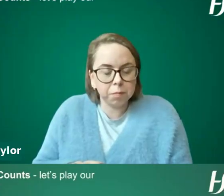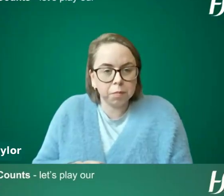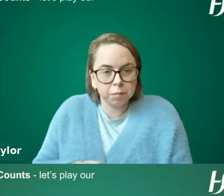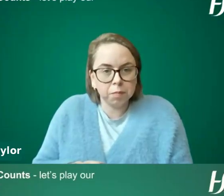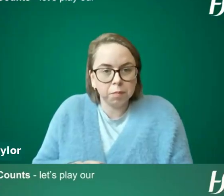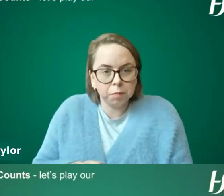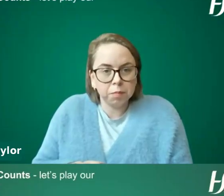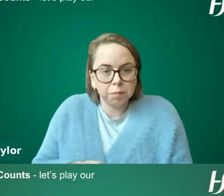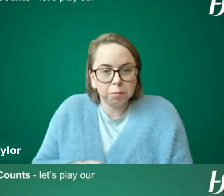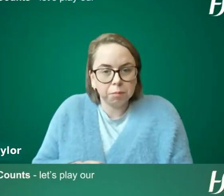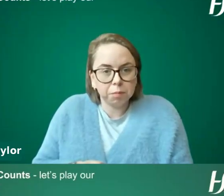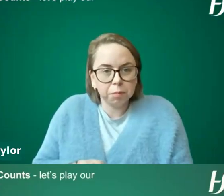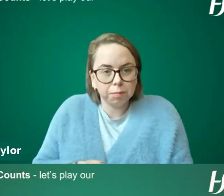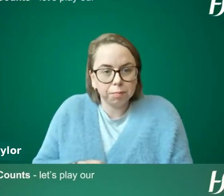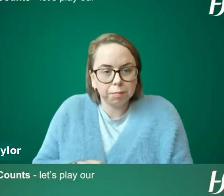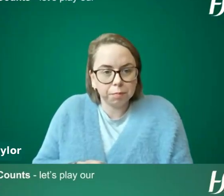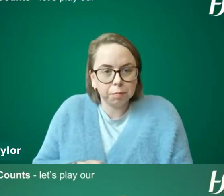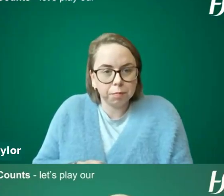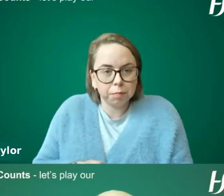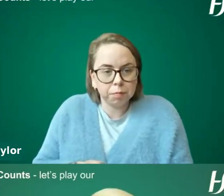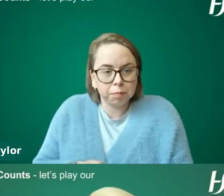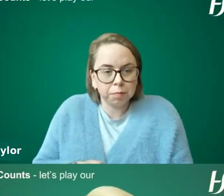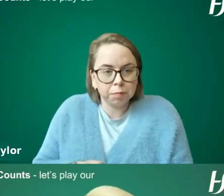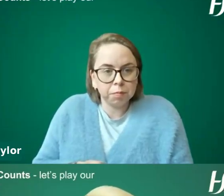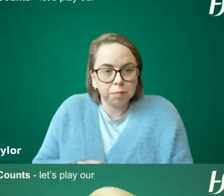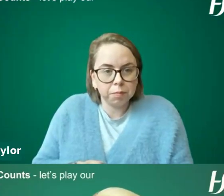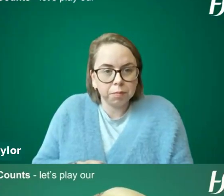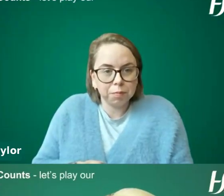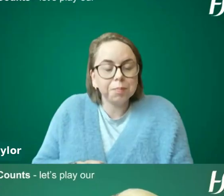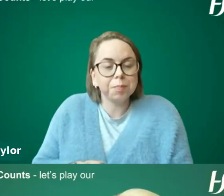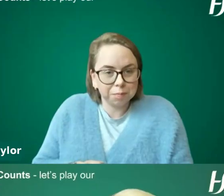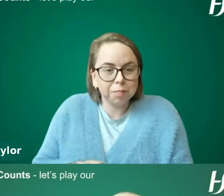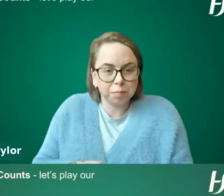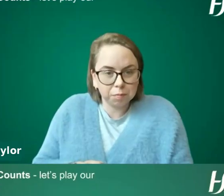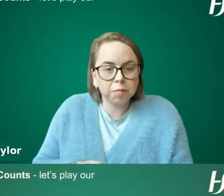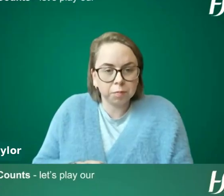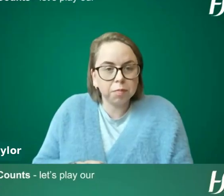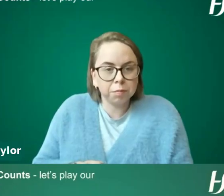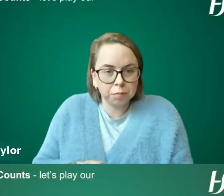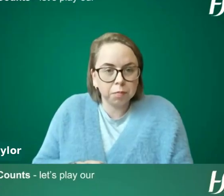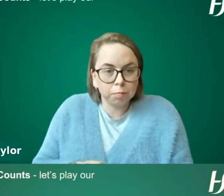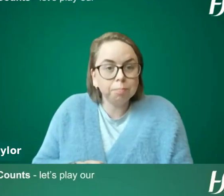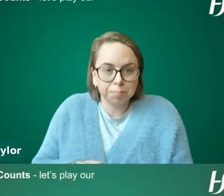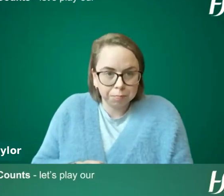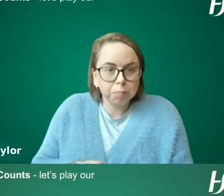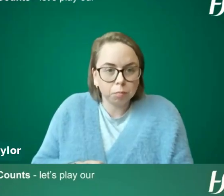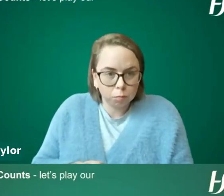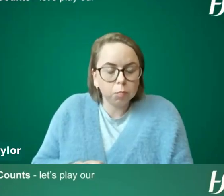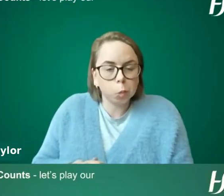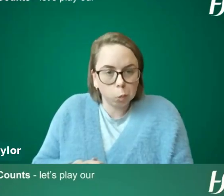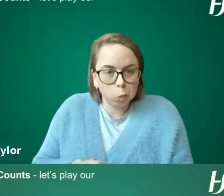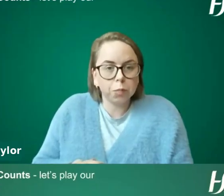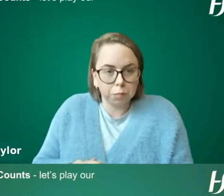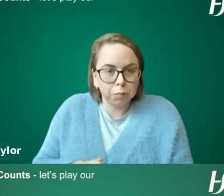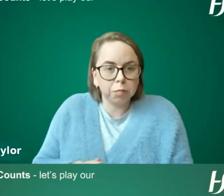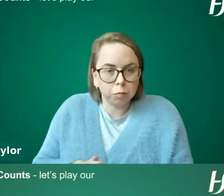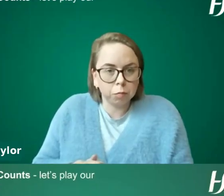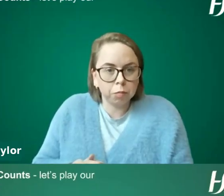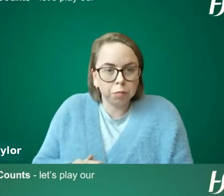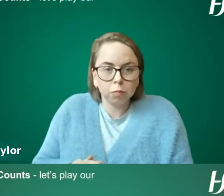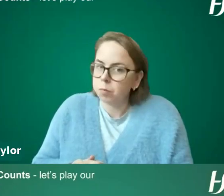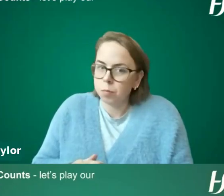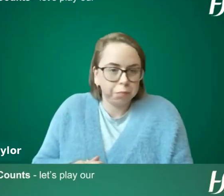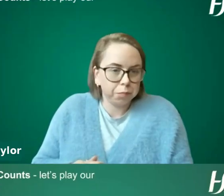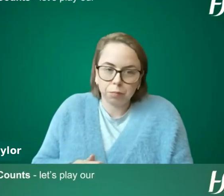that, Sarah, that collaboration that Colin referenced at the beginning, even in your own work itself, like you're not